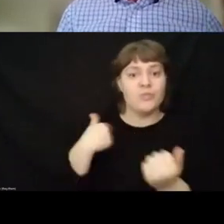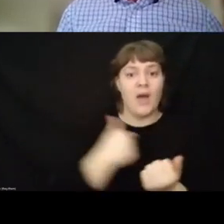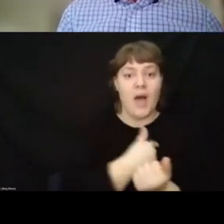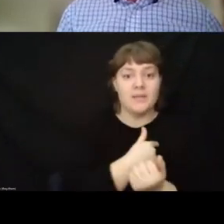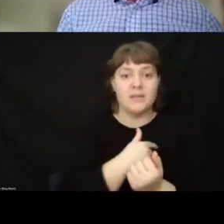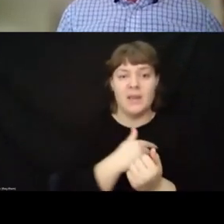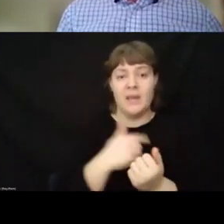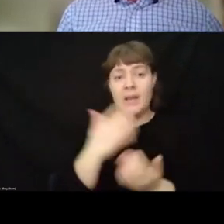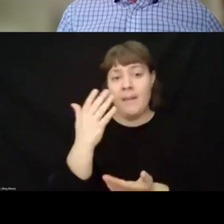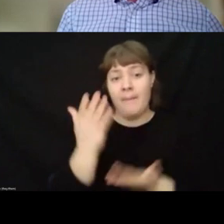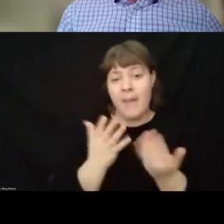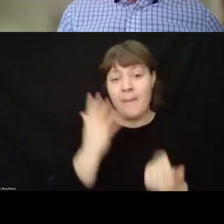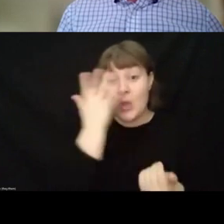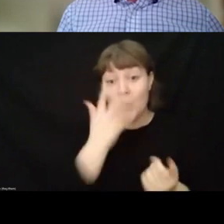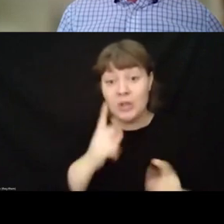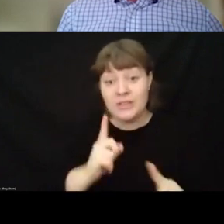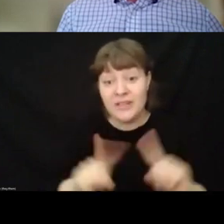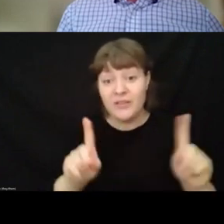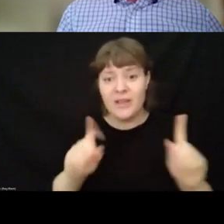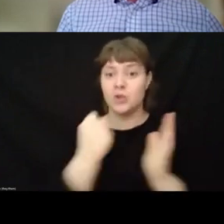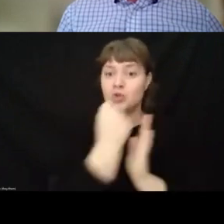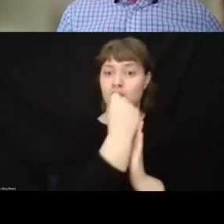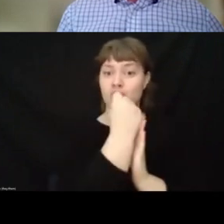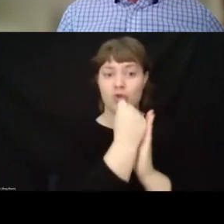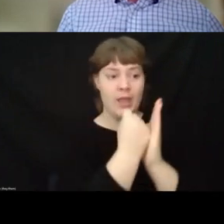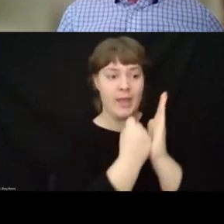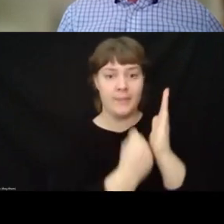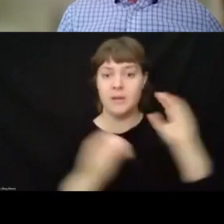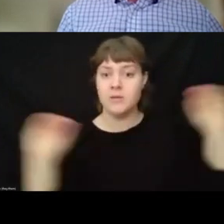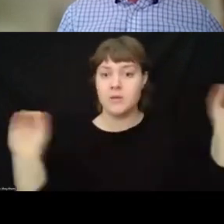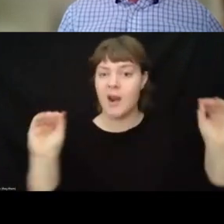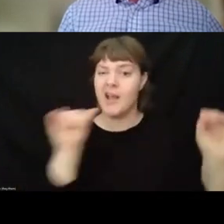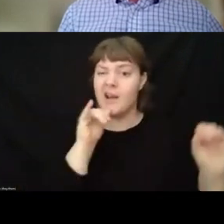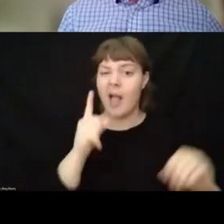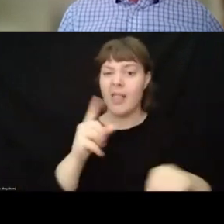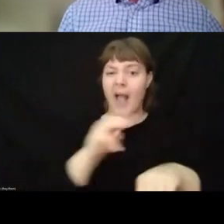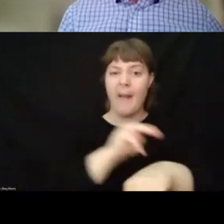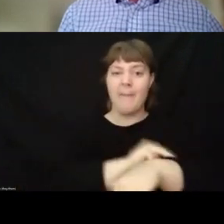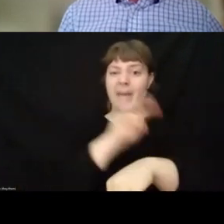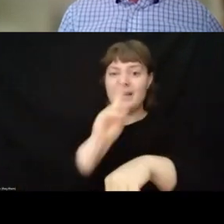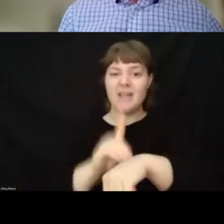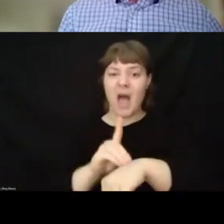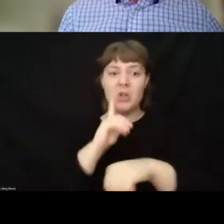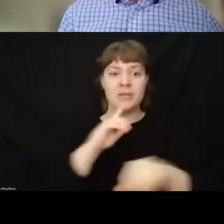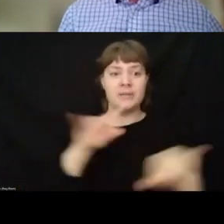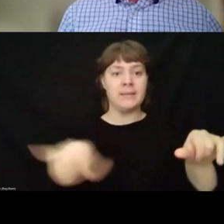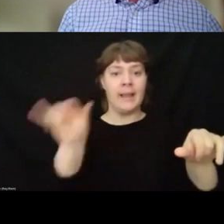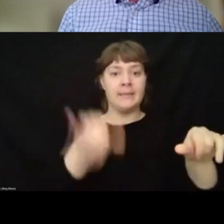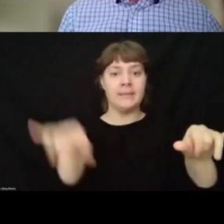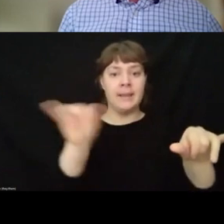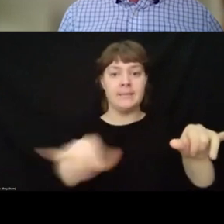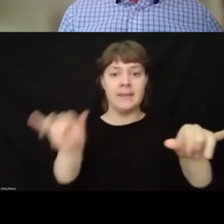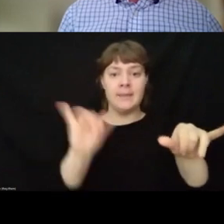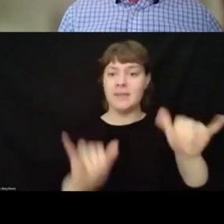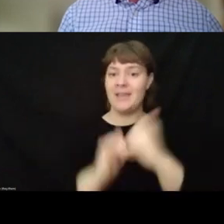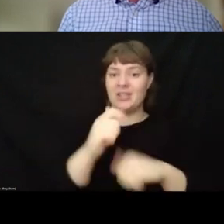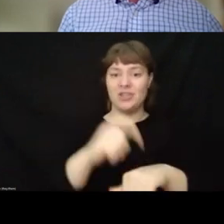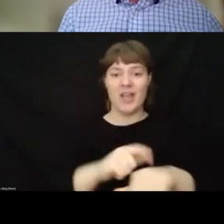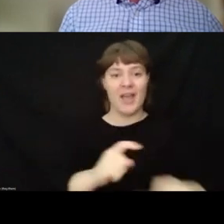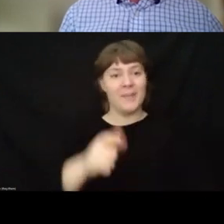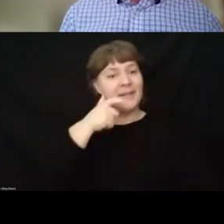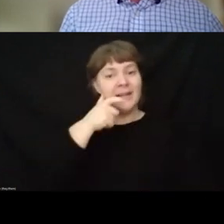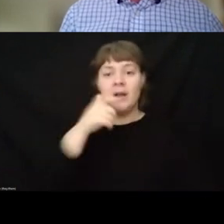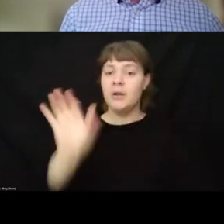look different. We don't have a script. We are not McDonald's. Like we don't look the same way all the time. It will look different everywhere you